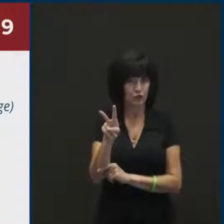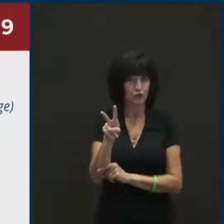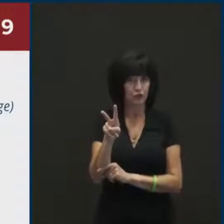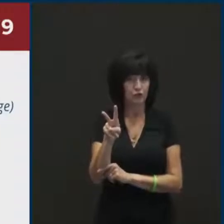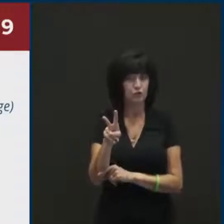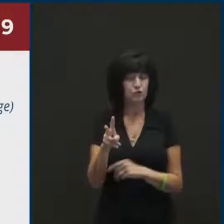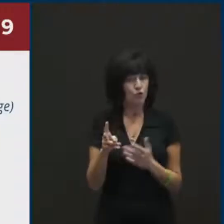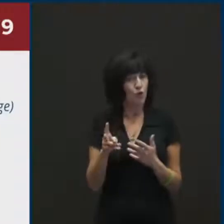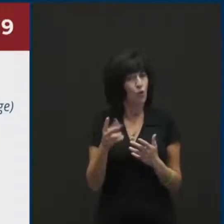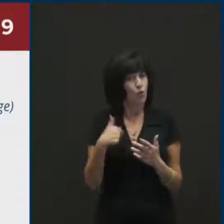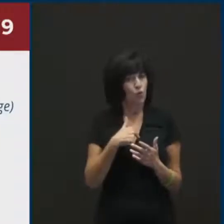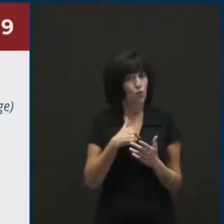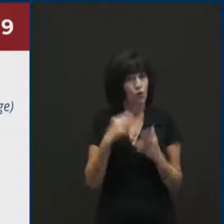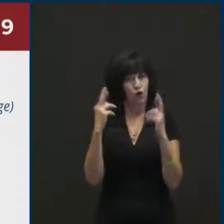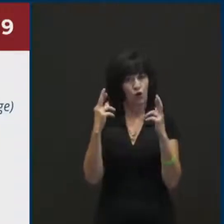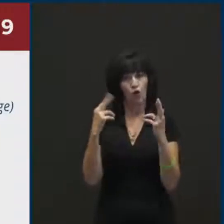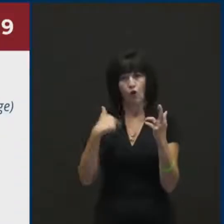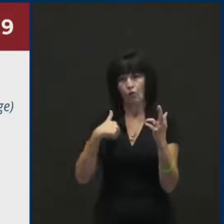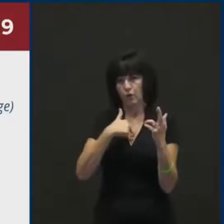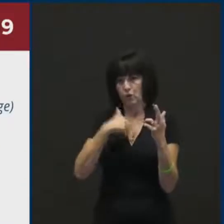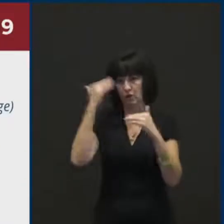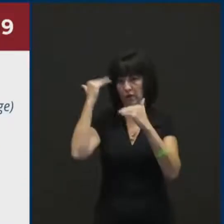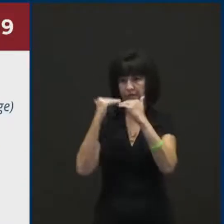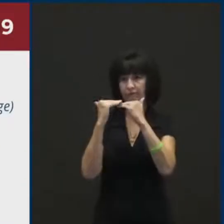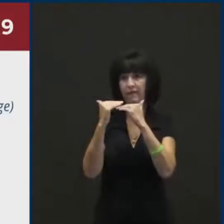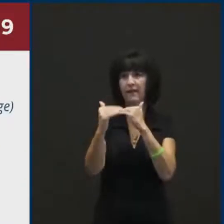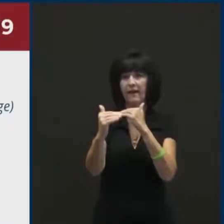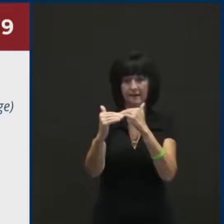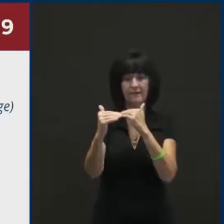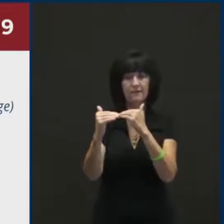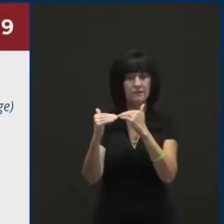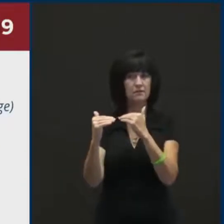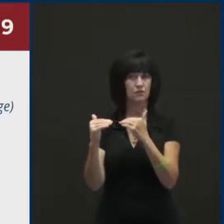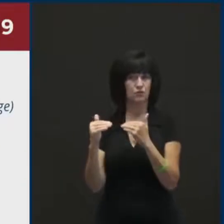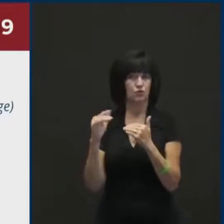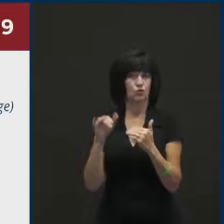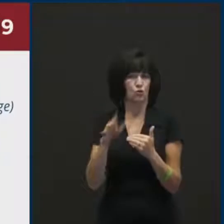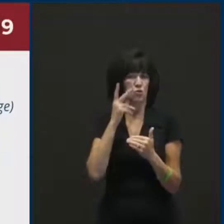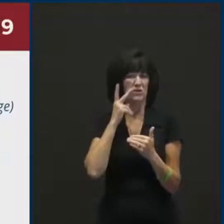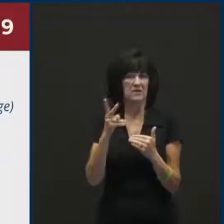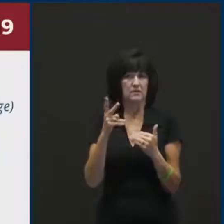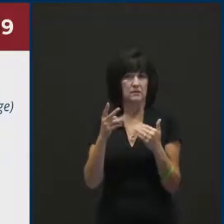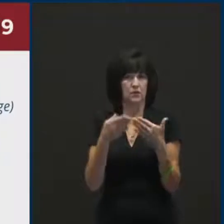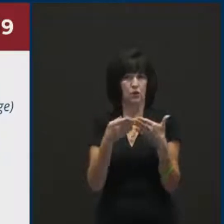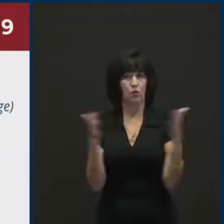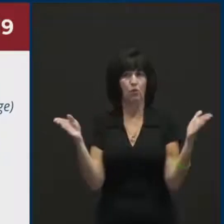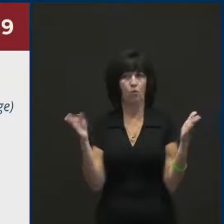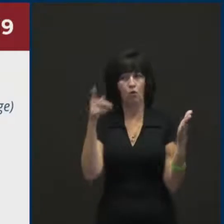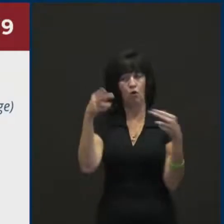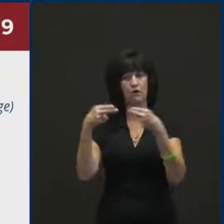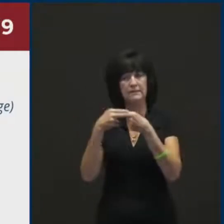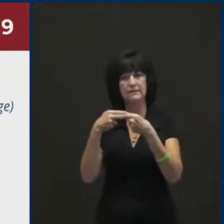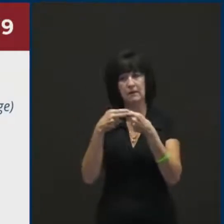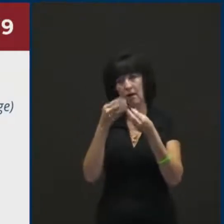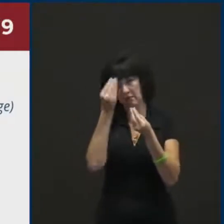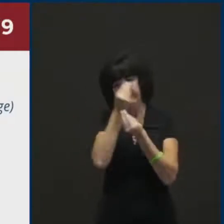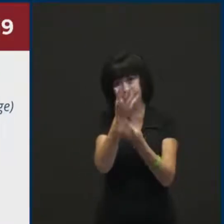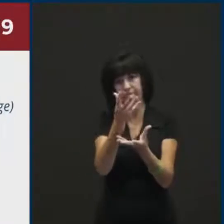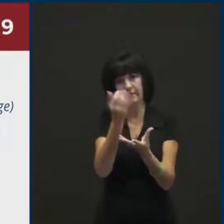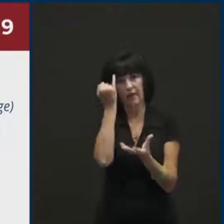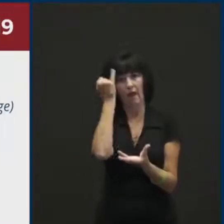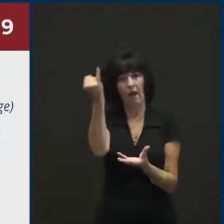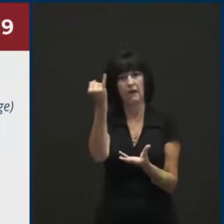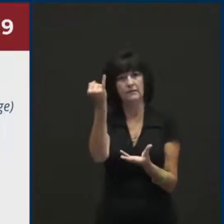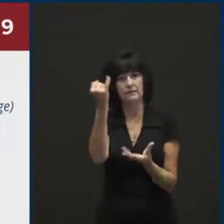a good thing. We'll show a broader history of these positive cases in a couple slides to give you an idea where we've been